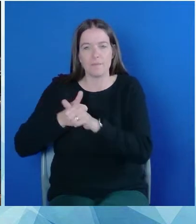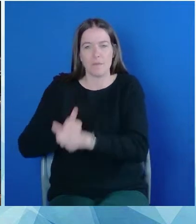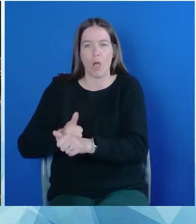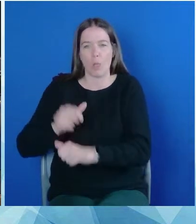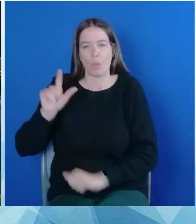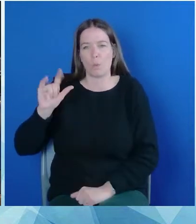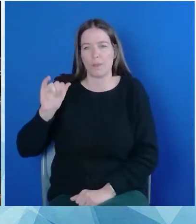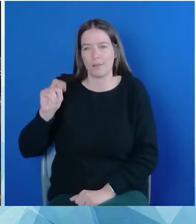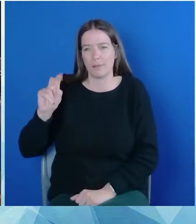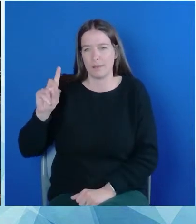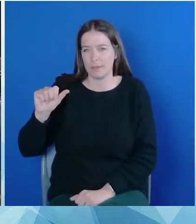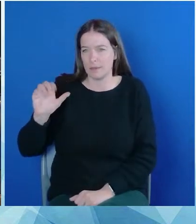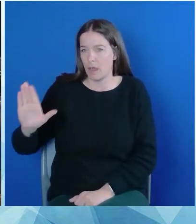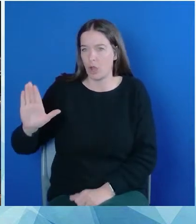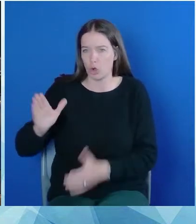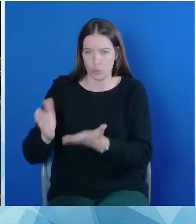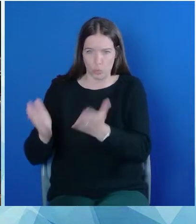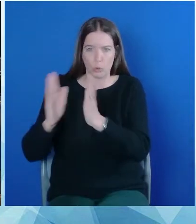And